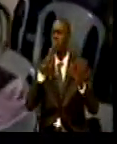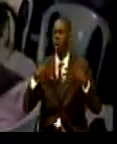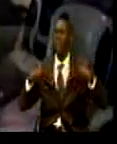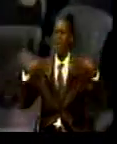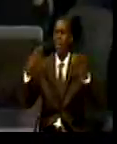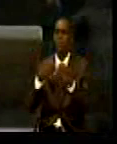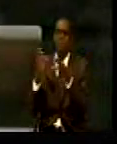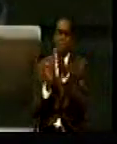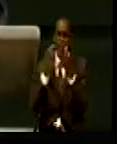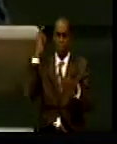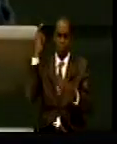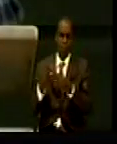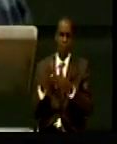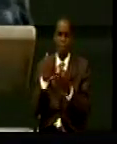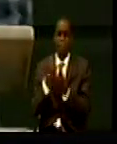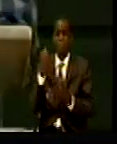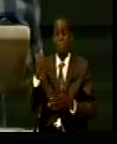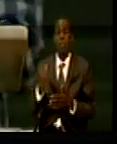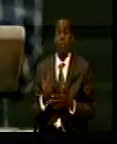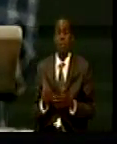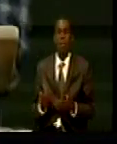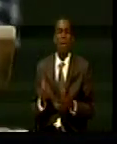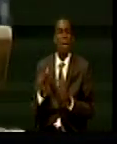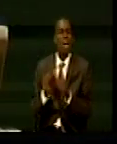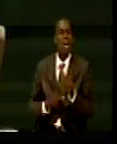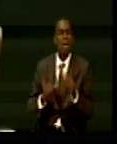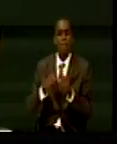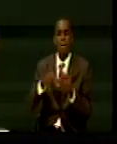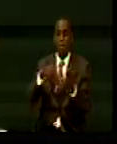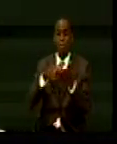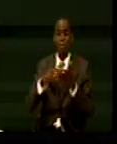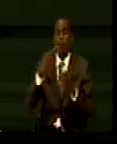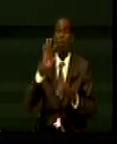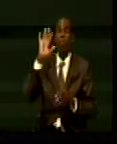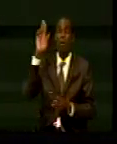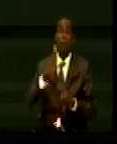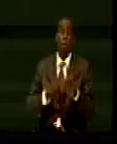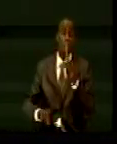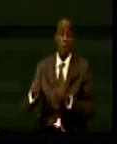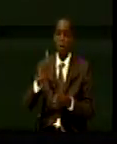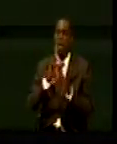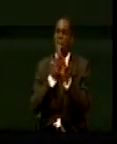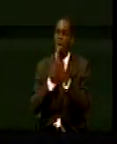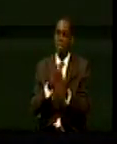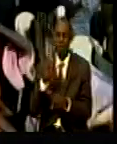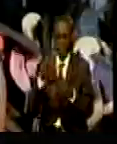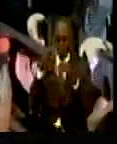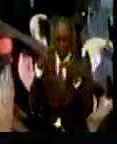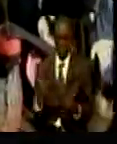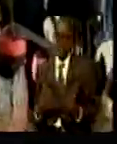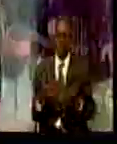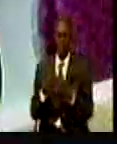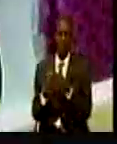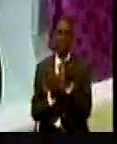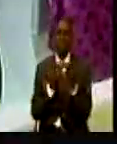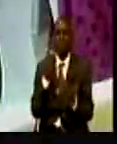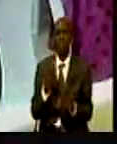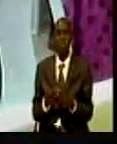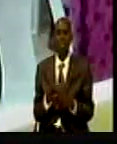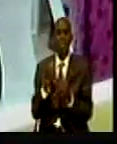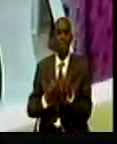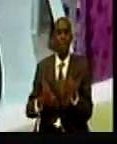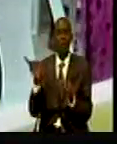name. Every request of your people, answer them right now. Everywhere,